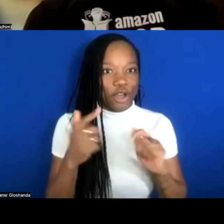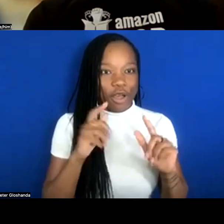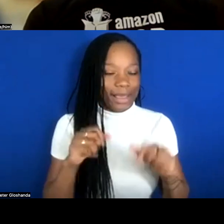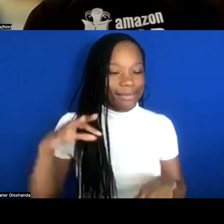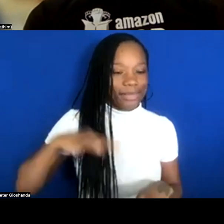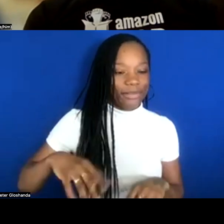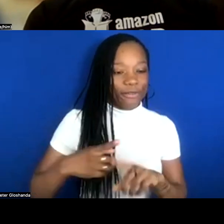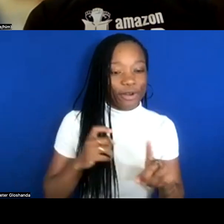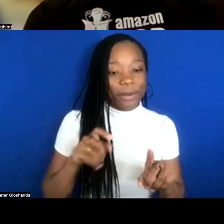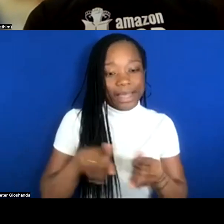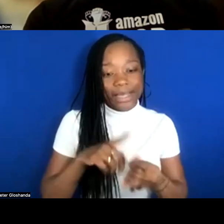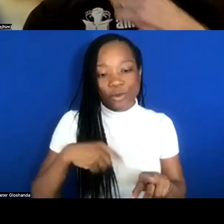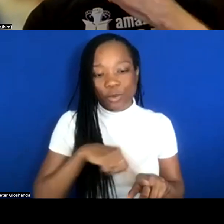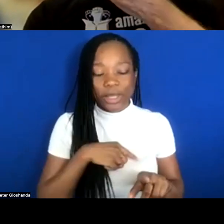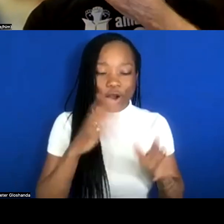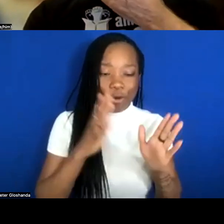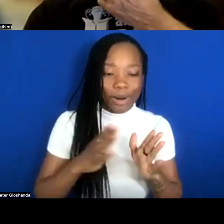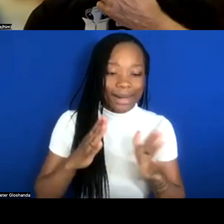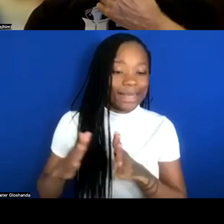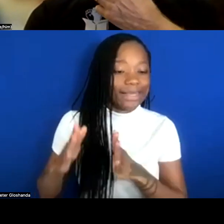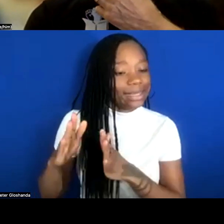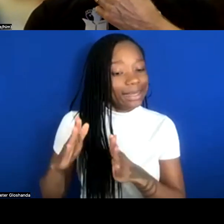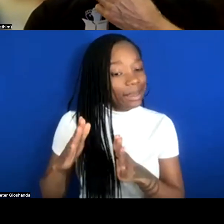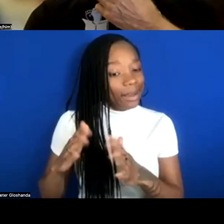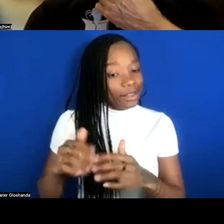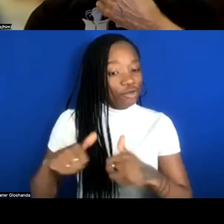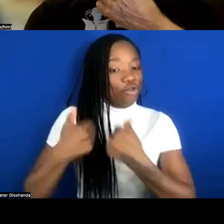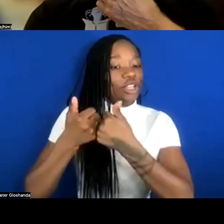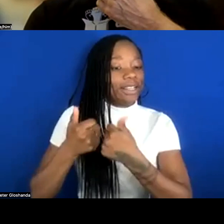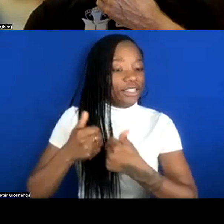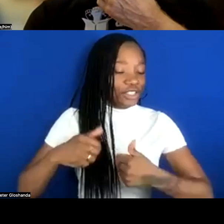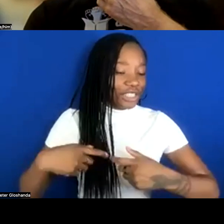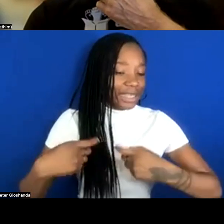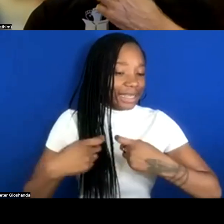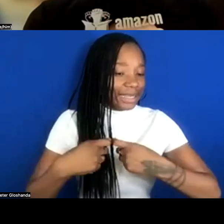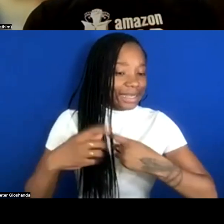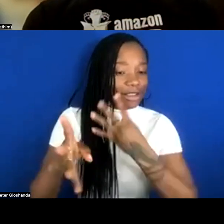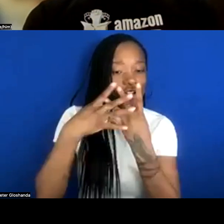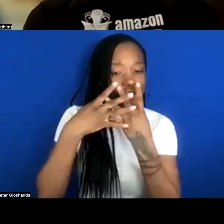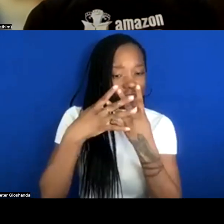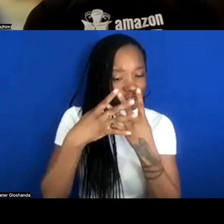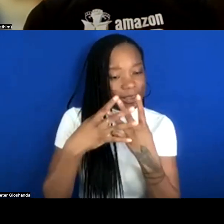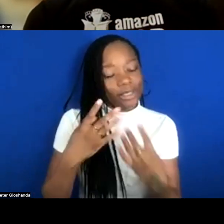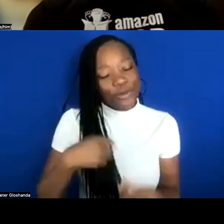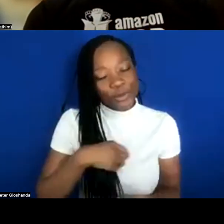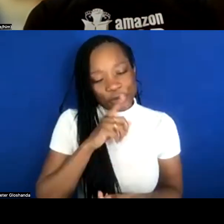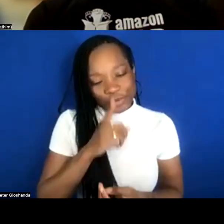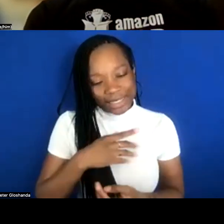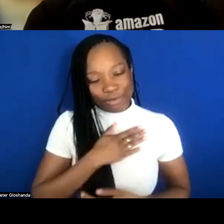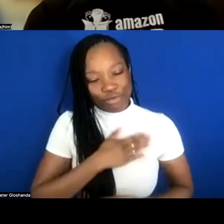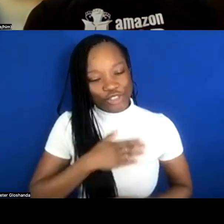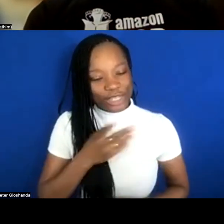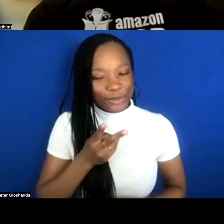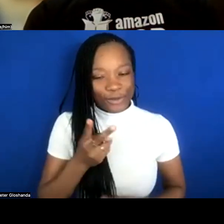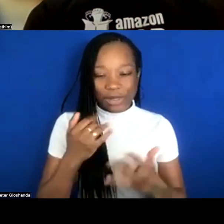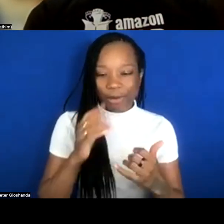as we're organizing against incarceration. So really appreciate y'all. And now I'm going